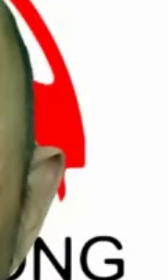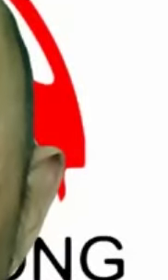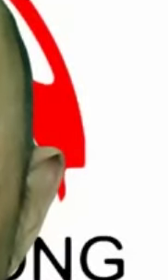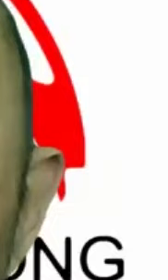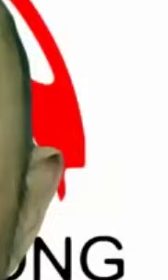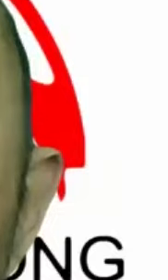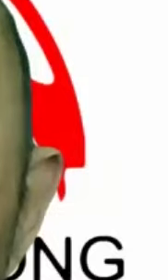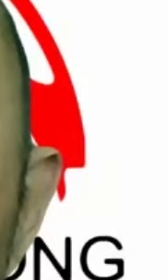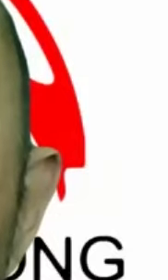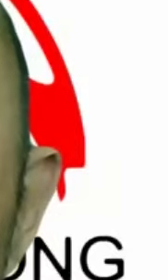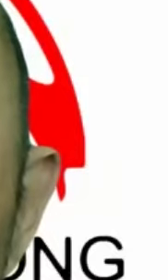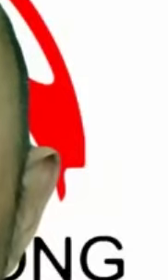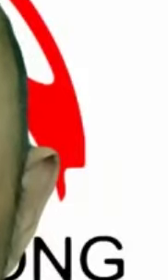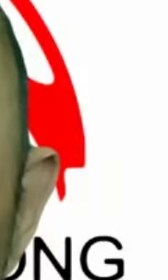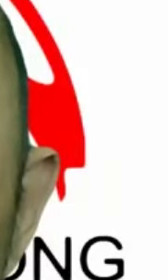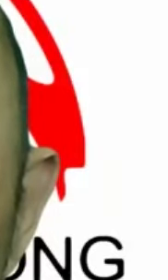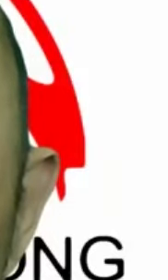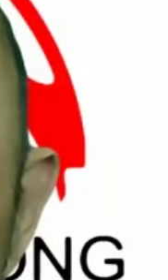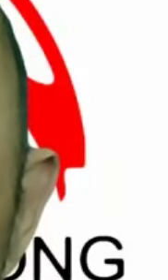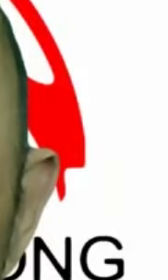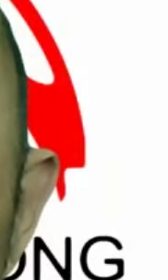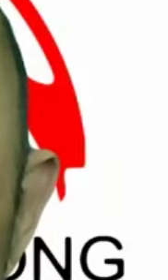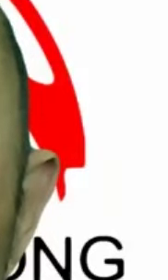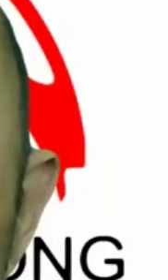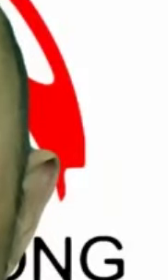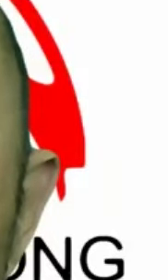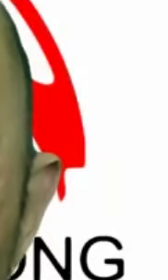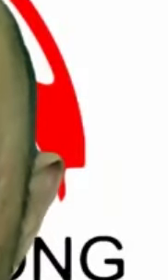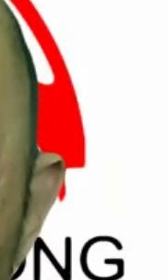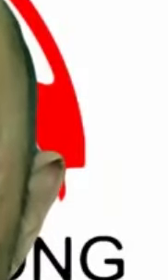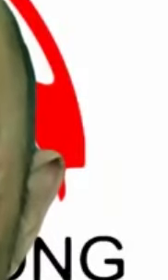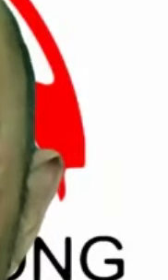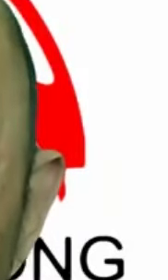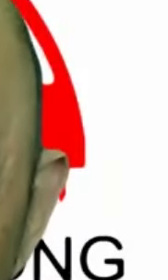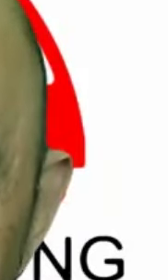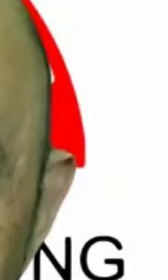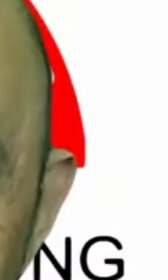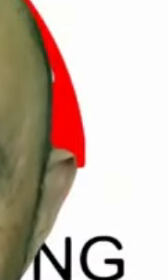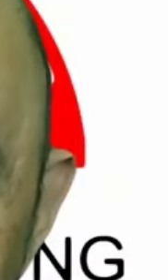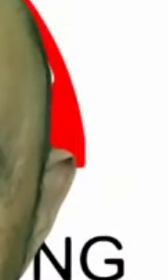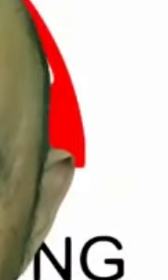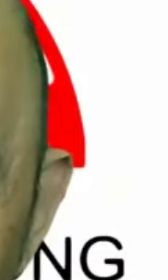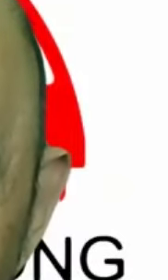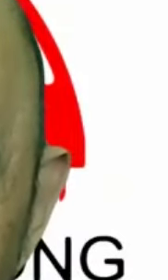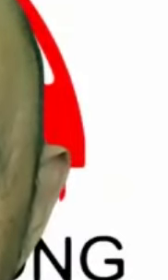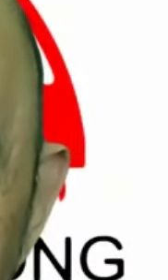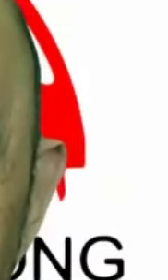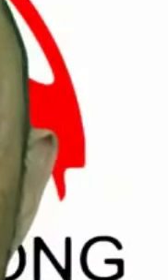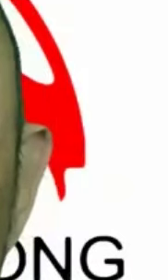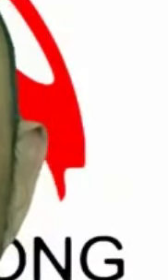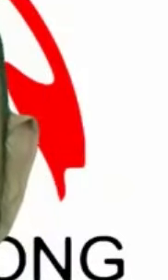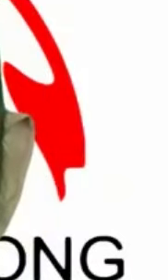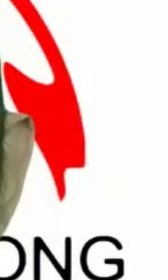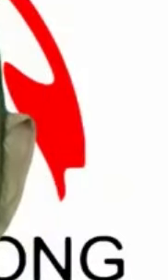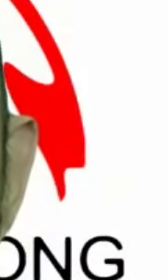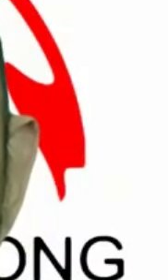meaningful participation, we have no possibilities of changing what's happening. There are some tools that we're using. I